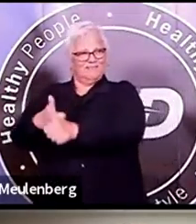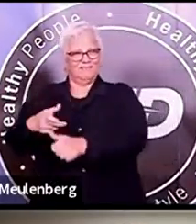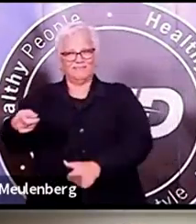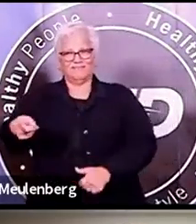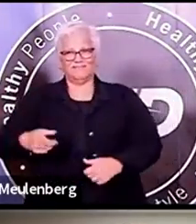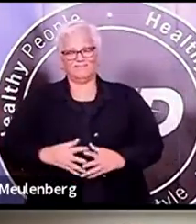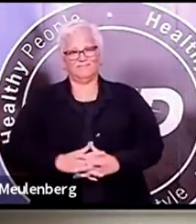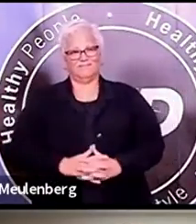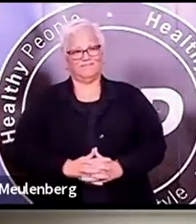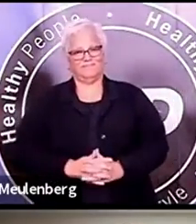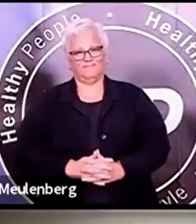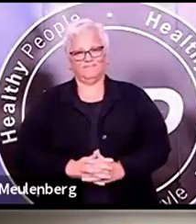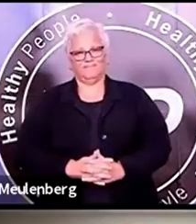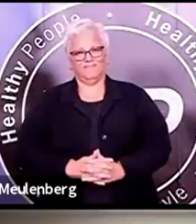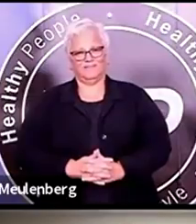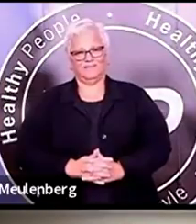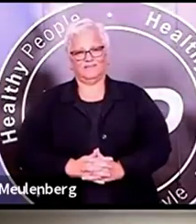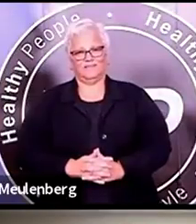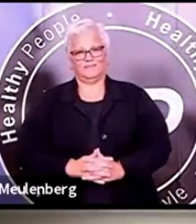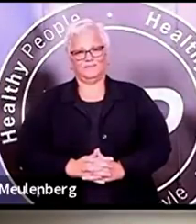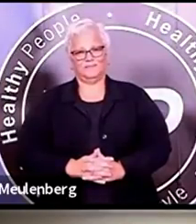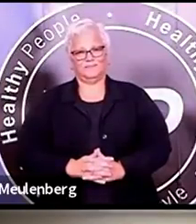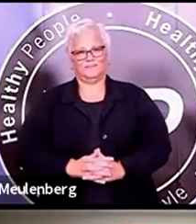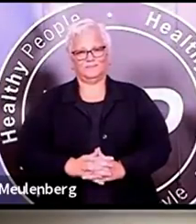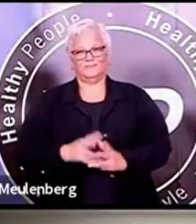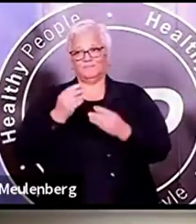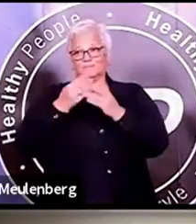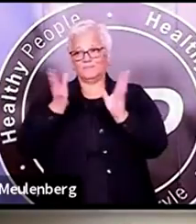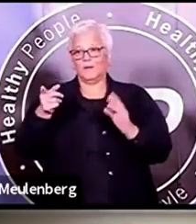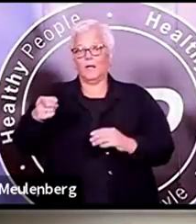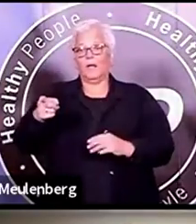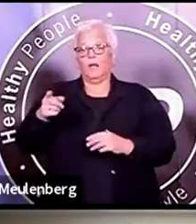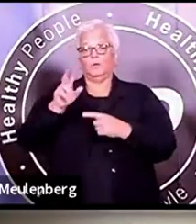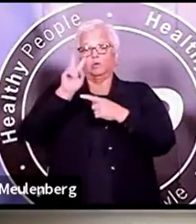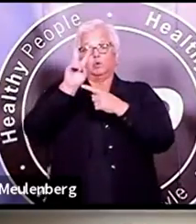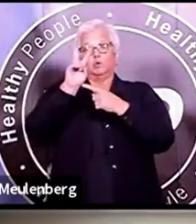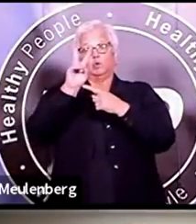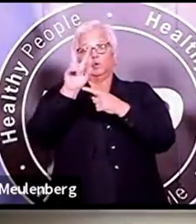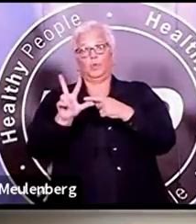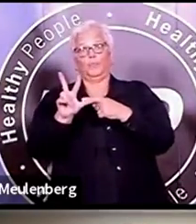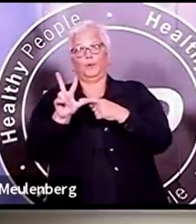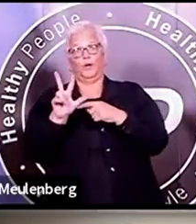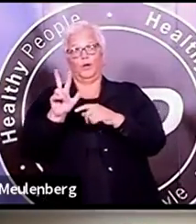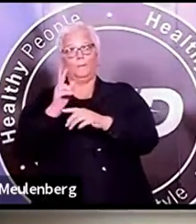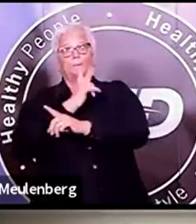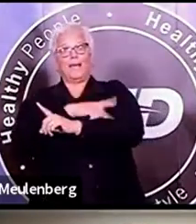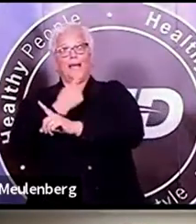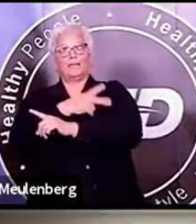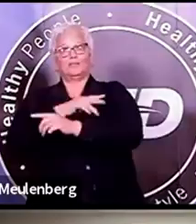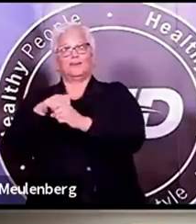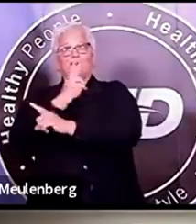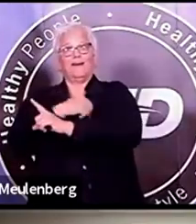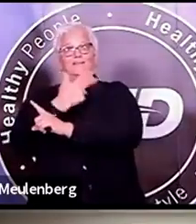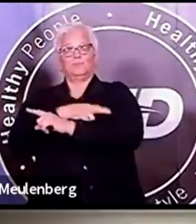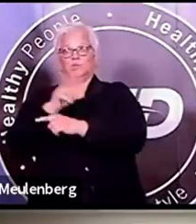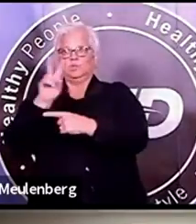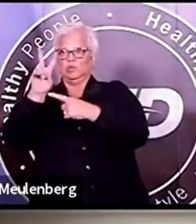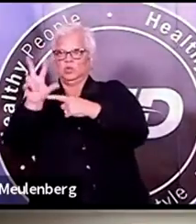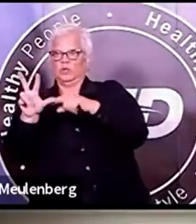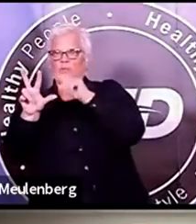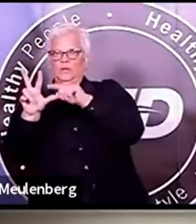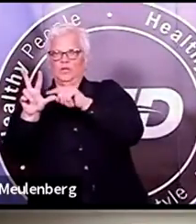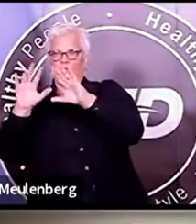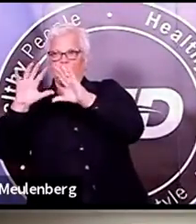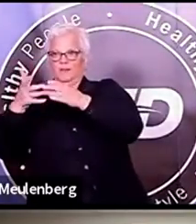the top-tier facilities and professionals in the region to treat them, the latest equipment to treat them. And I'm